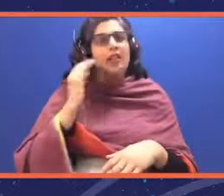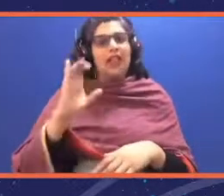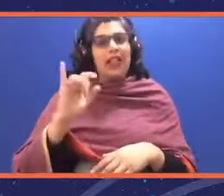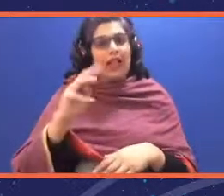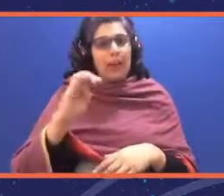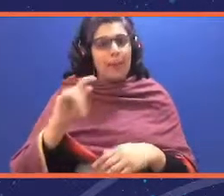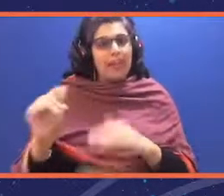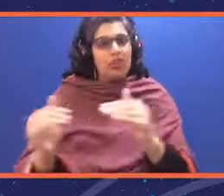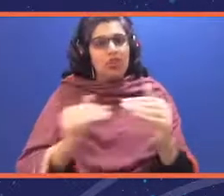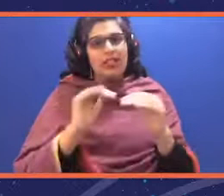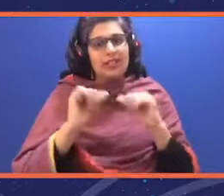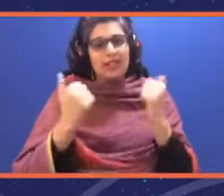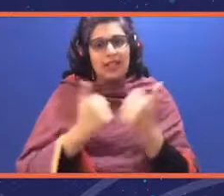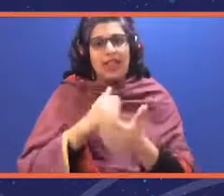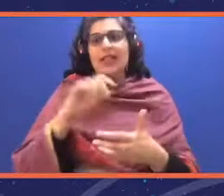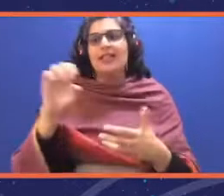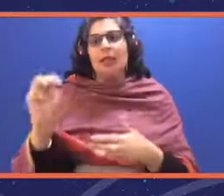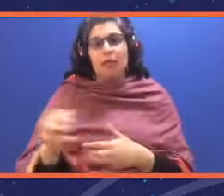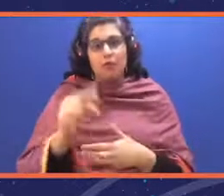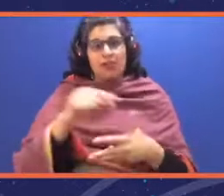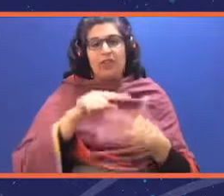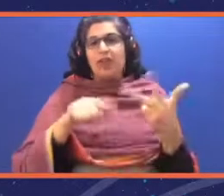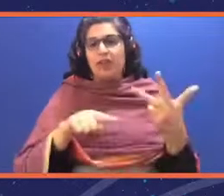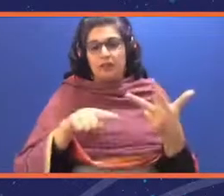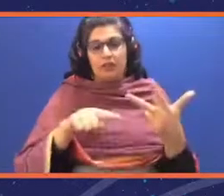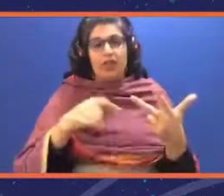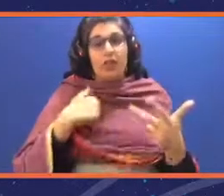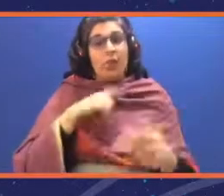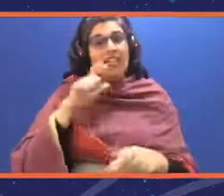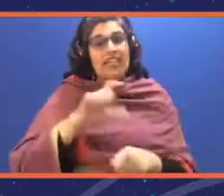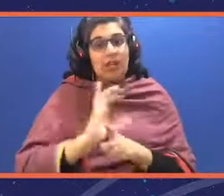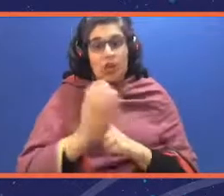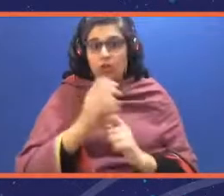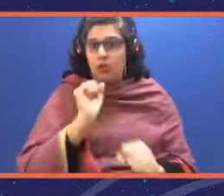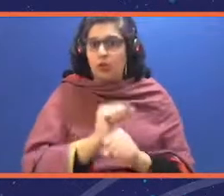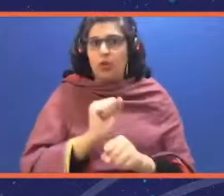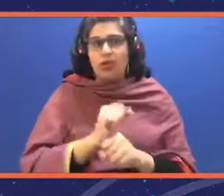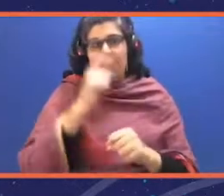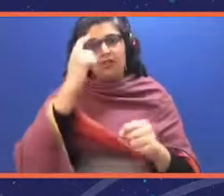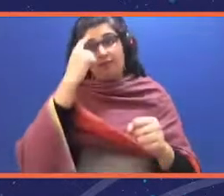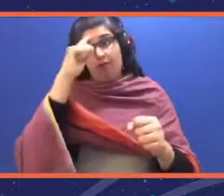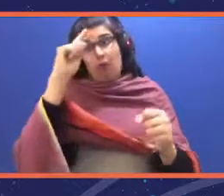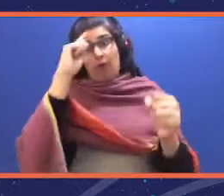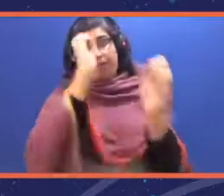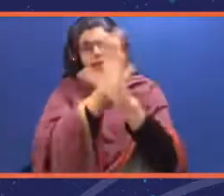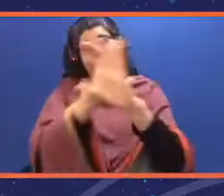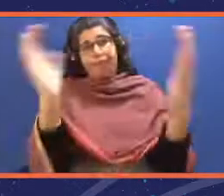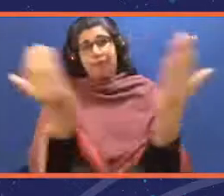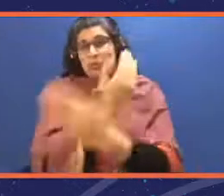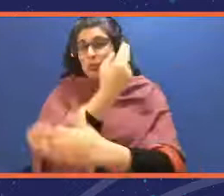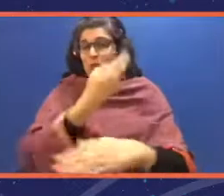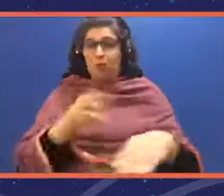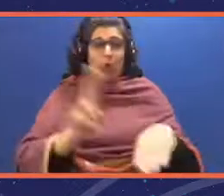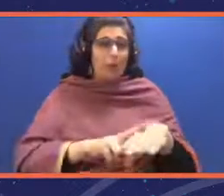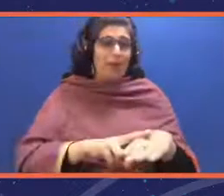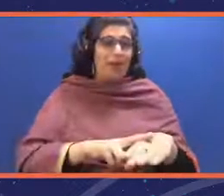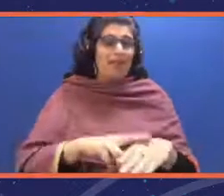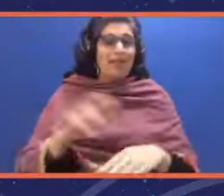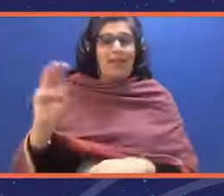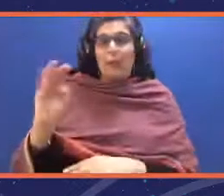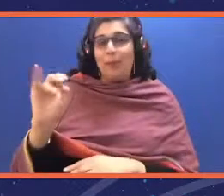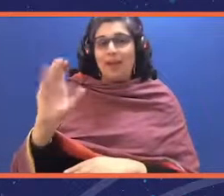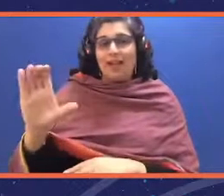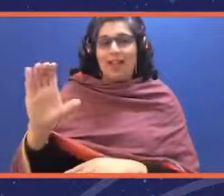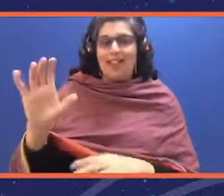artists directly themselves. We will need cultural workers in order to imagine this new normal. So let's go ahead, like Monica said, let's go rekindle